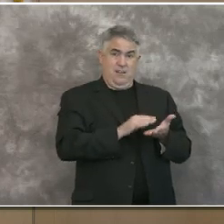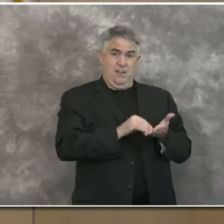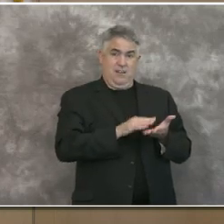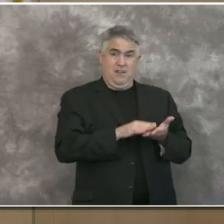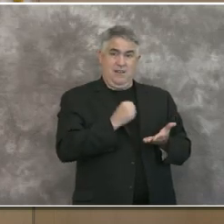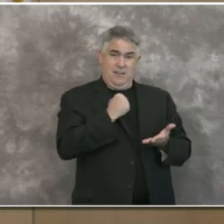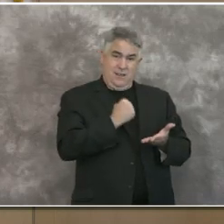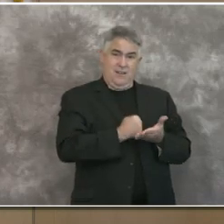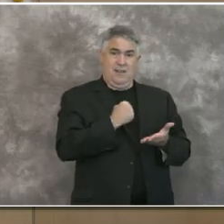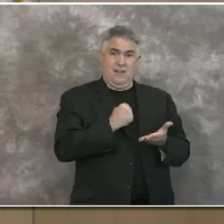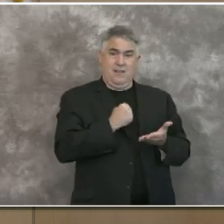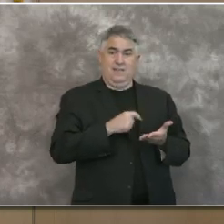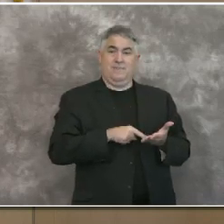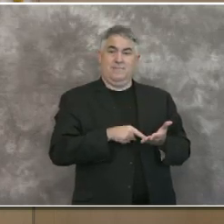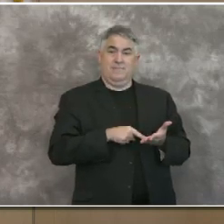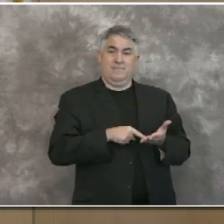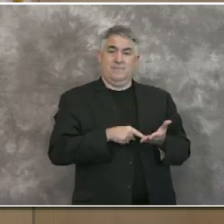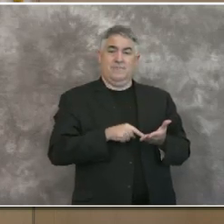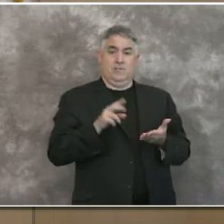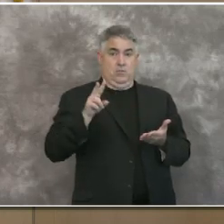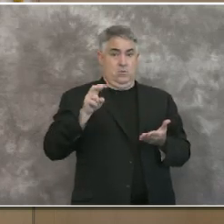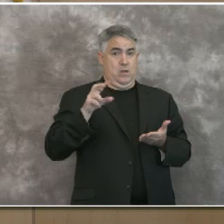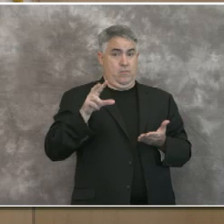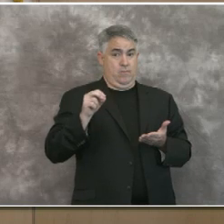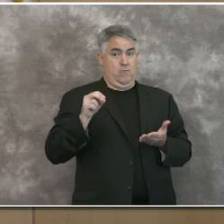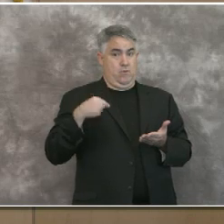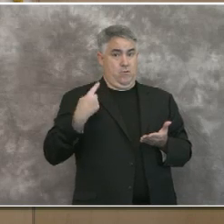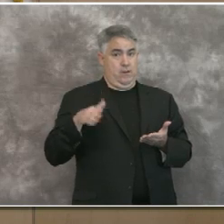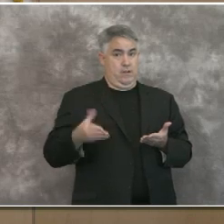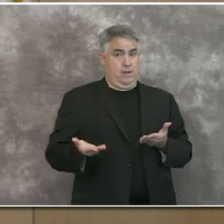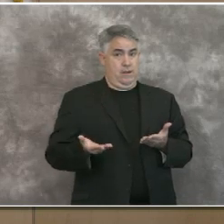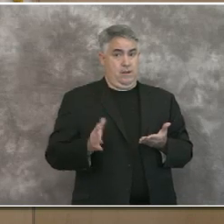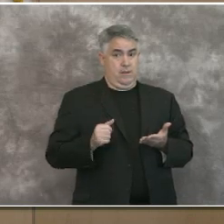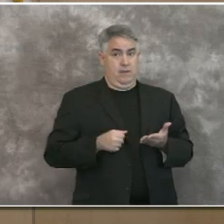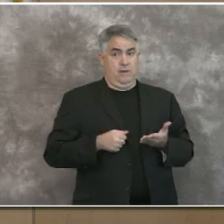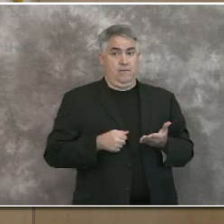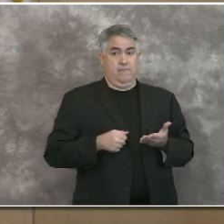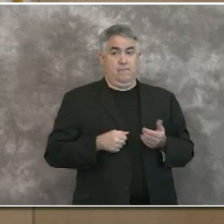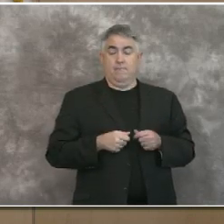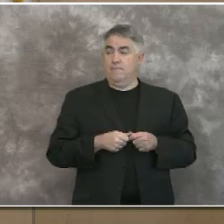we have 230 deaths as reported today.